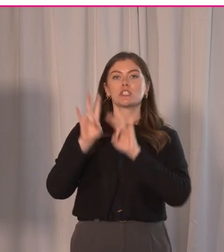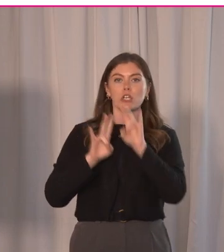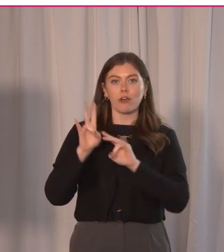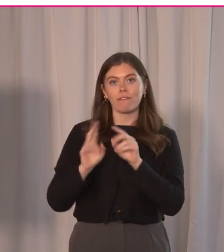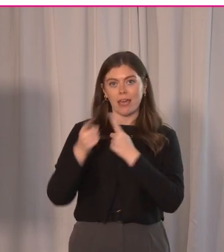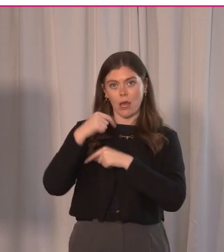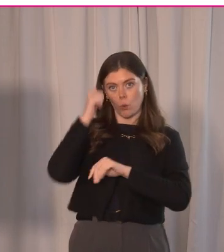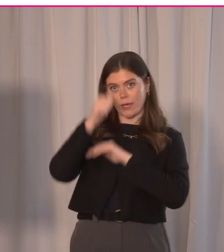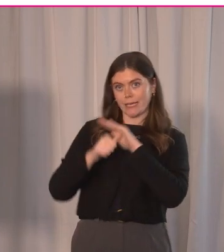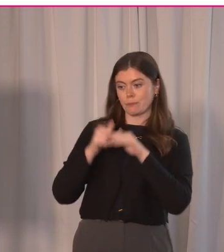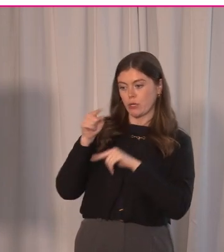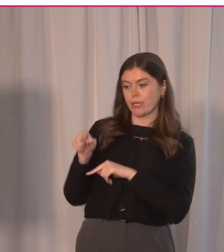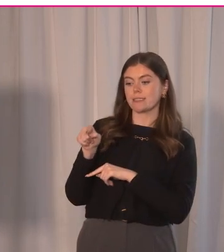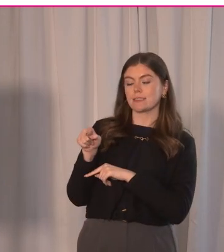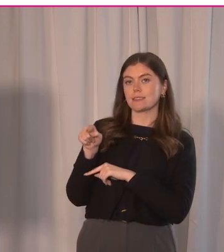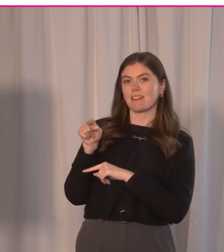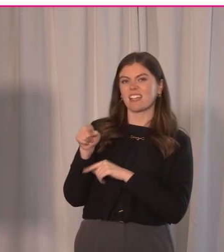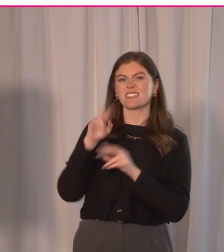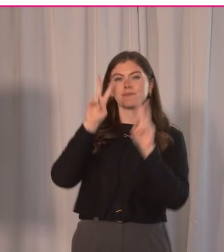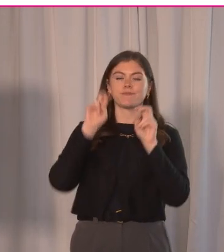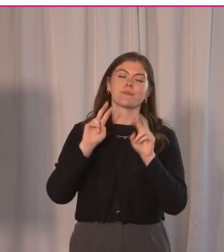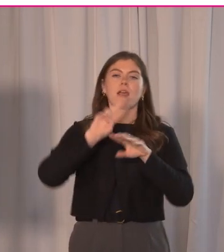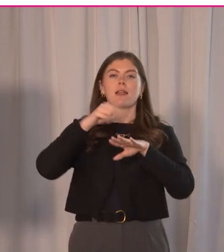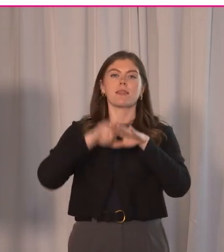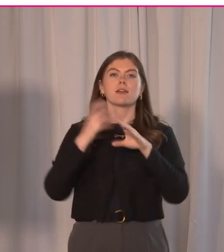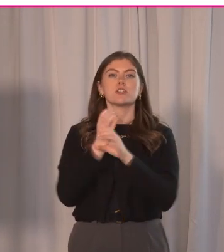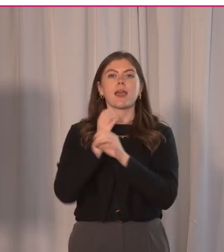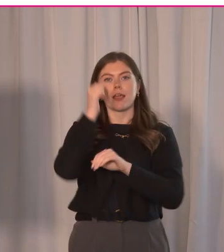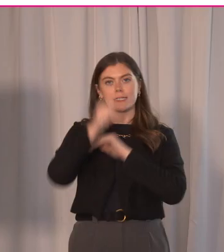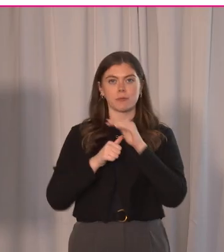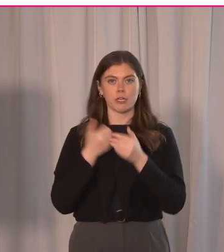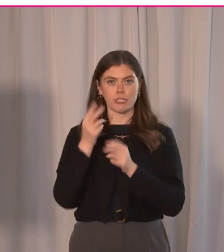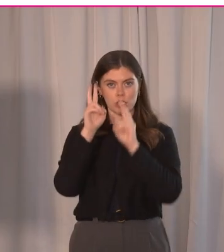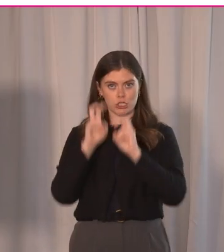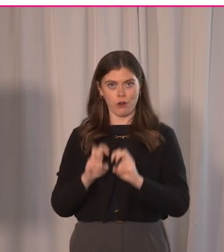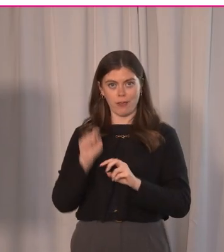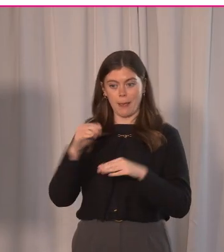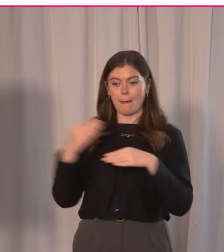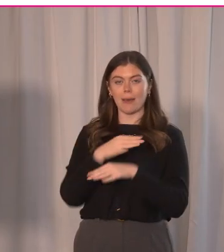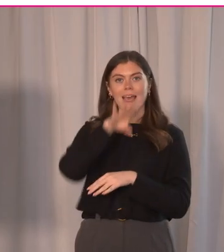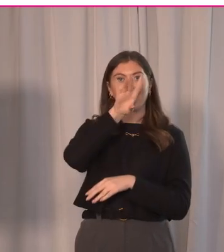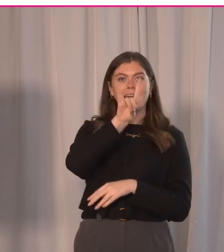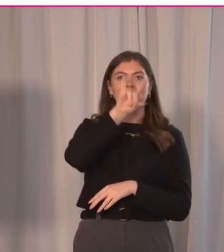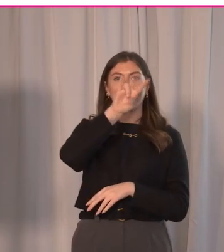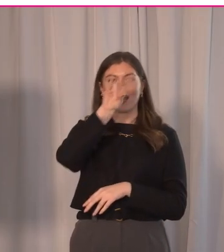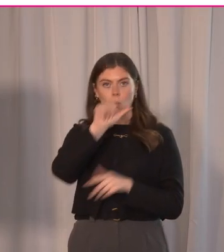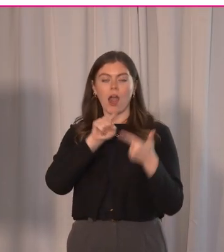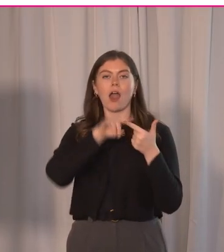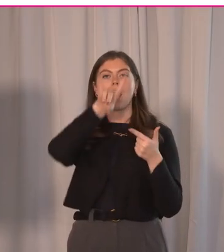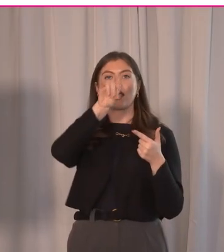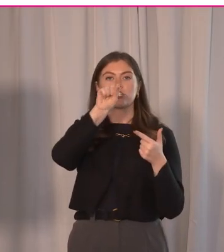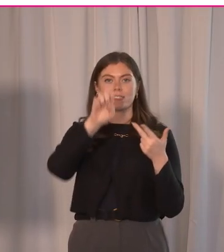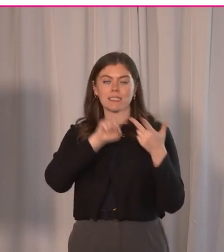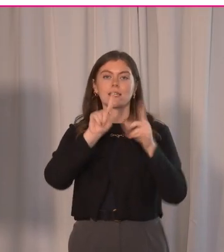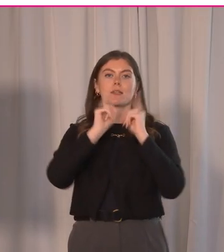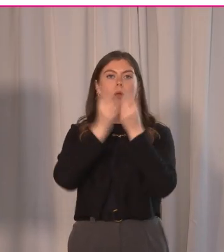this survey is part of the National Care Experience Programme, and that's an initiative by HICWA, the HSE, and the Department of Health, and it's